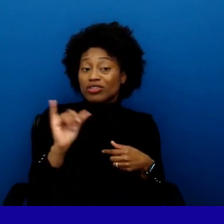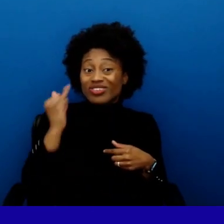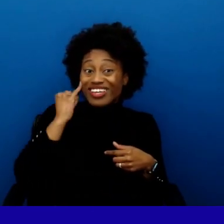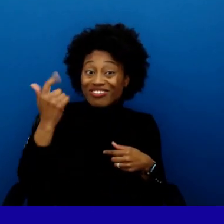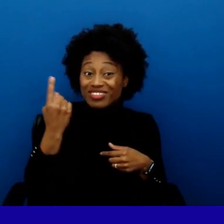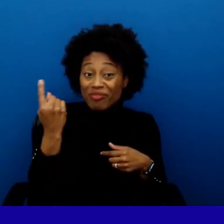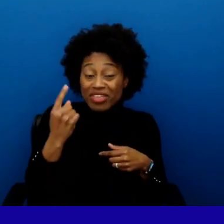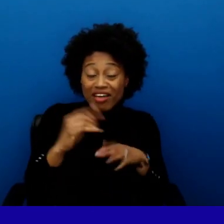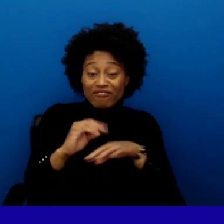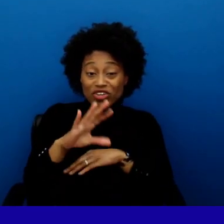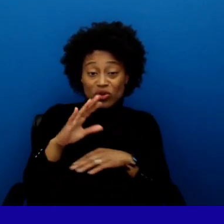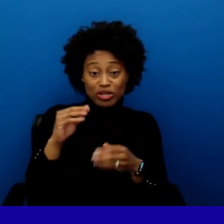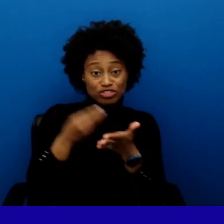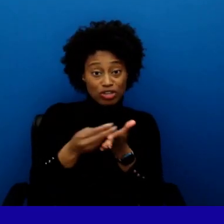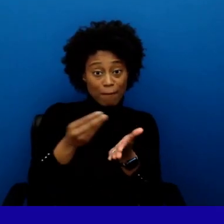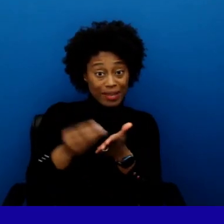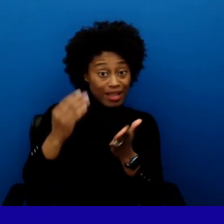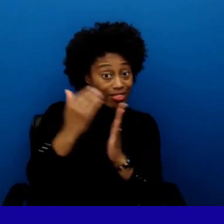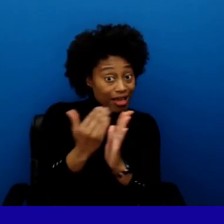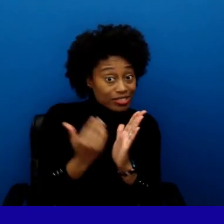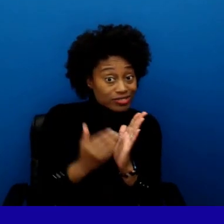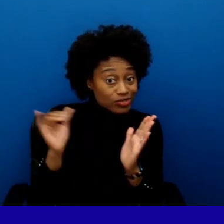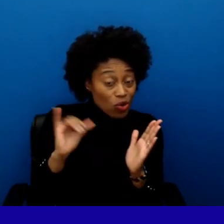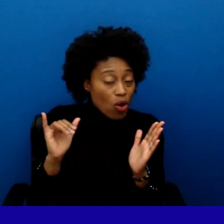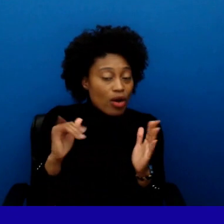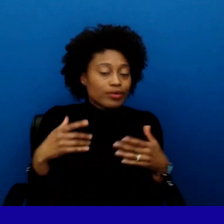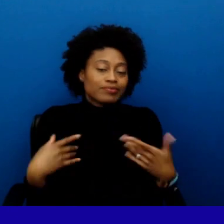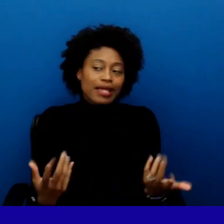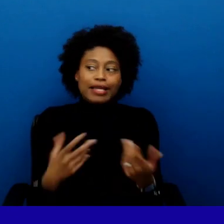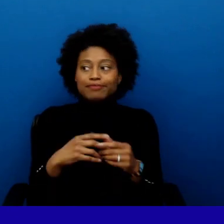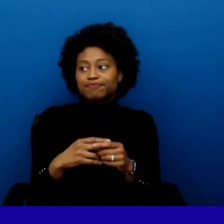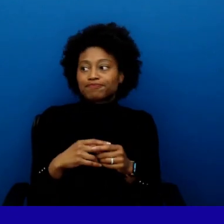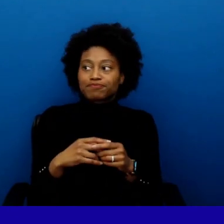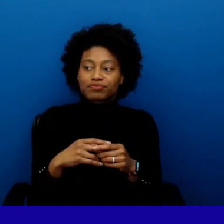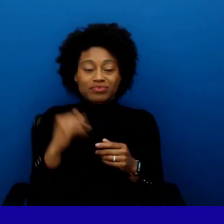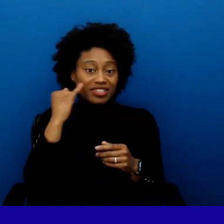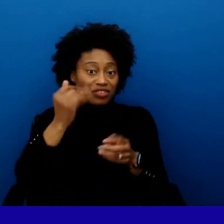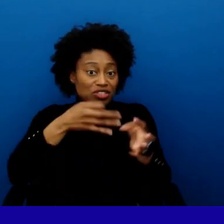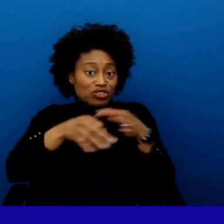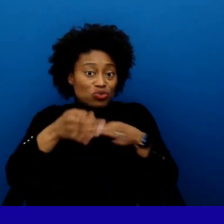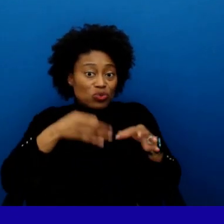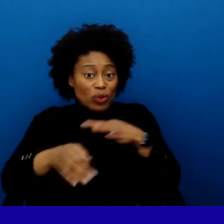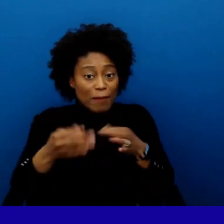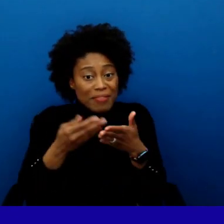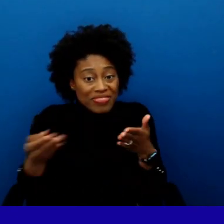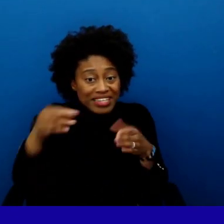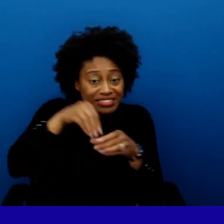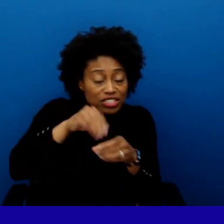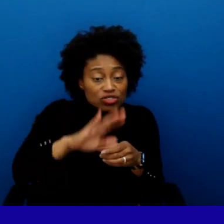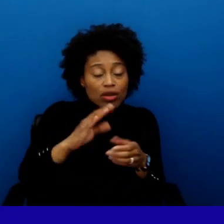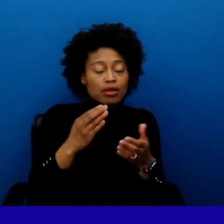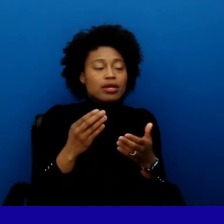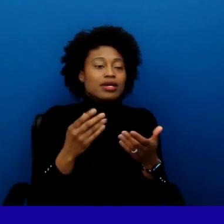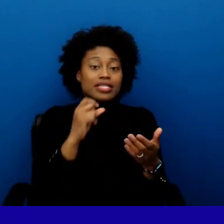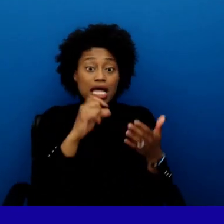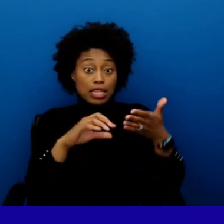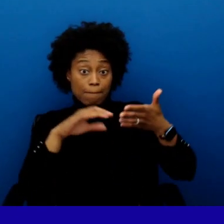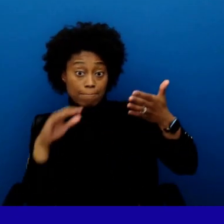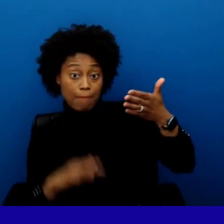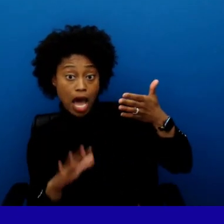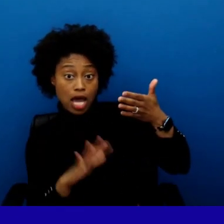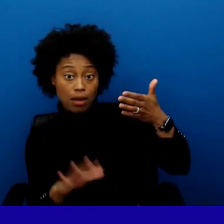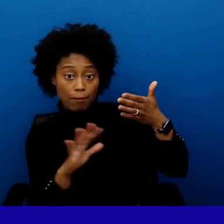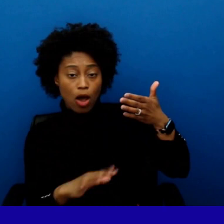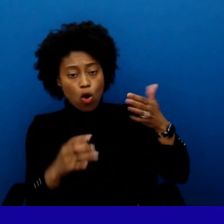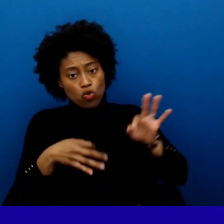change the way you have to cook, like all the tips and things like ingredient swaps, or at the top of the recipe instead of at the bottom.